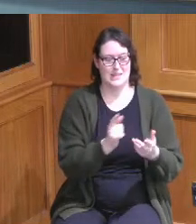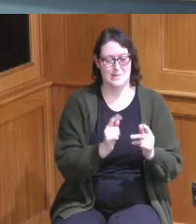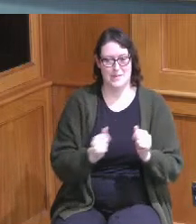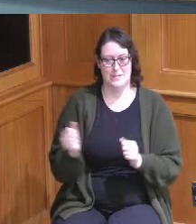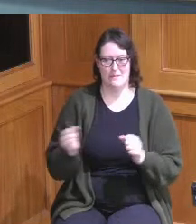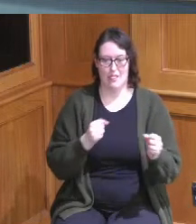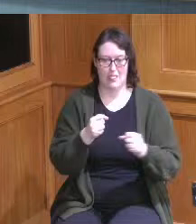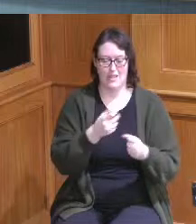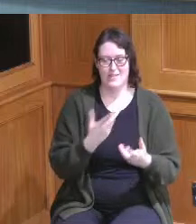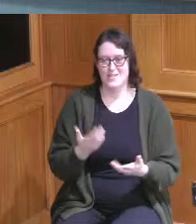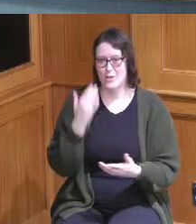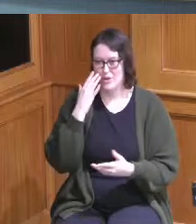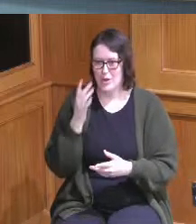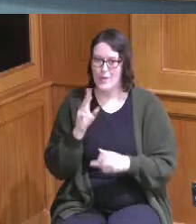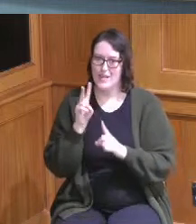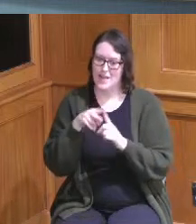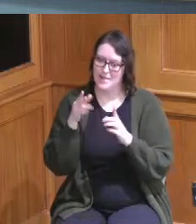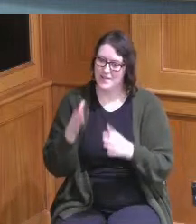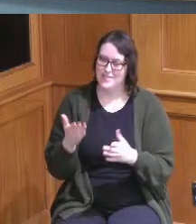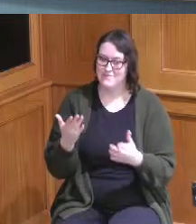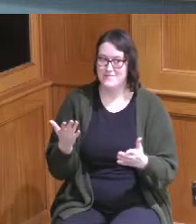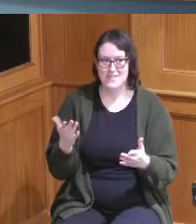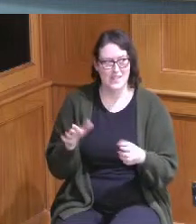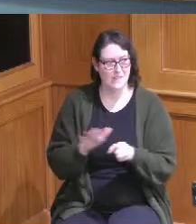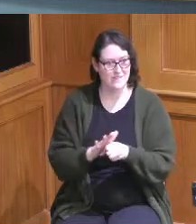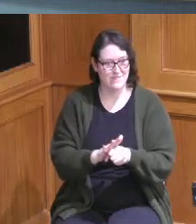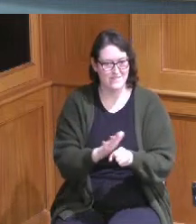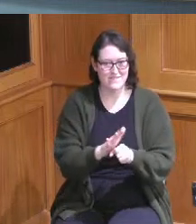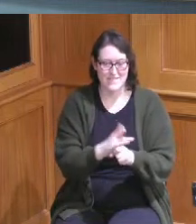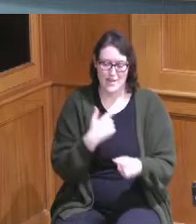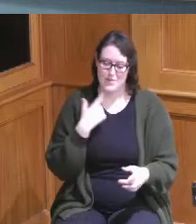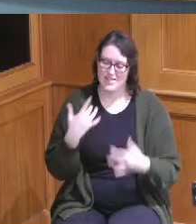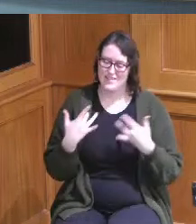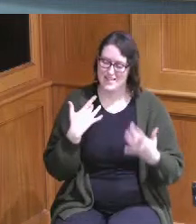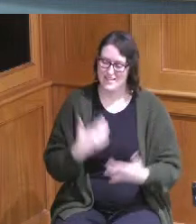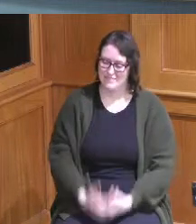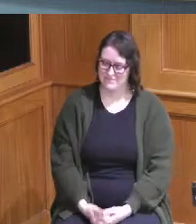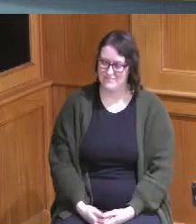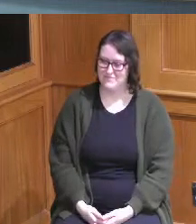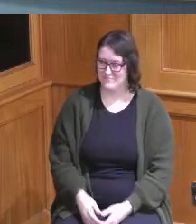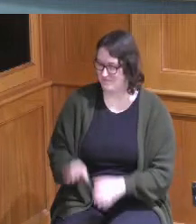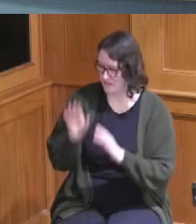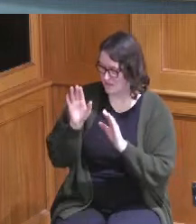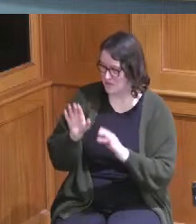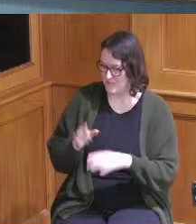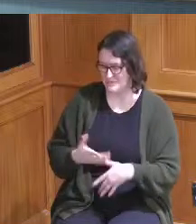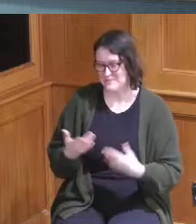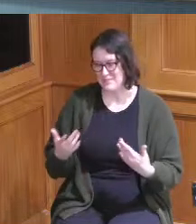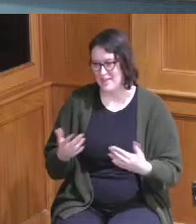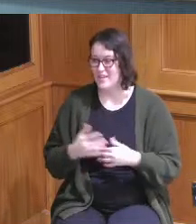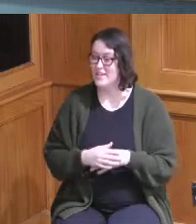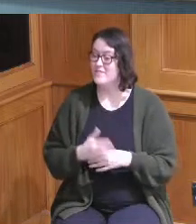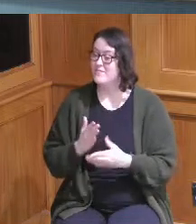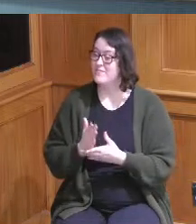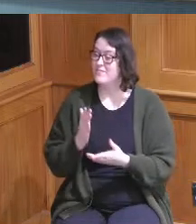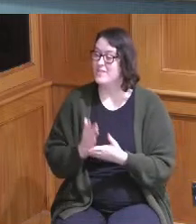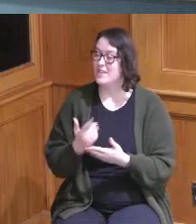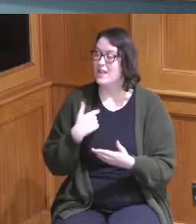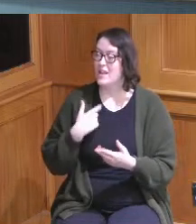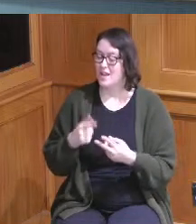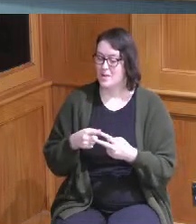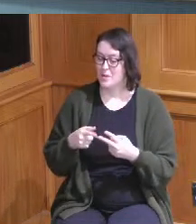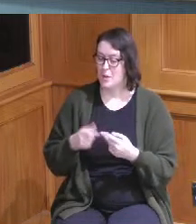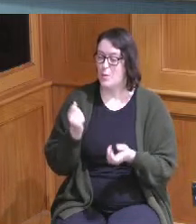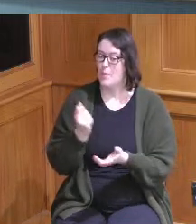who the applicants are, and so we're filling them up, and I'm really excited about that. Yeah, awesome. Yep. All righty. Well, I make a motion